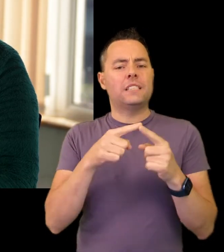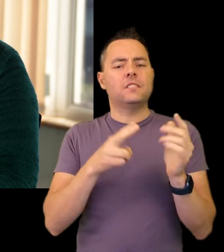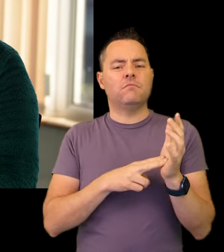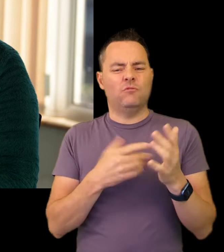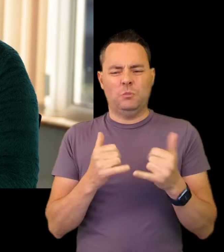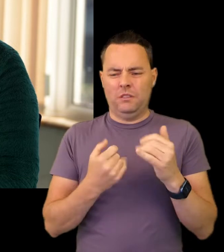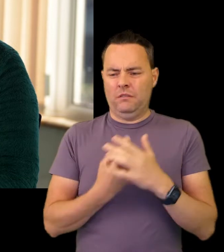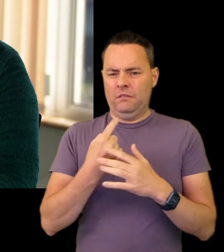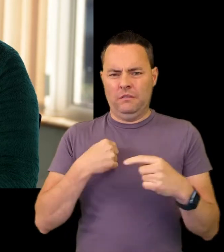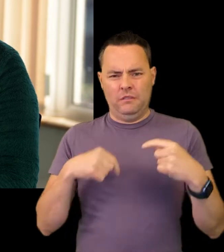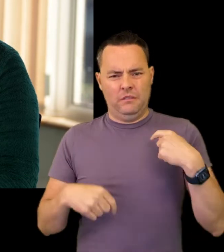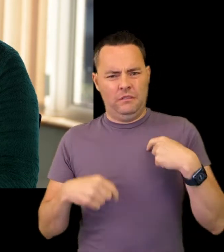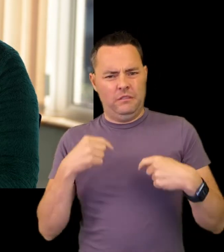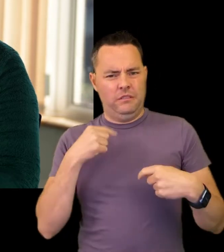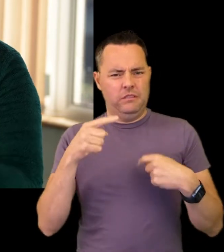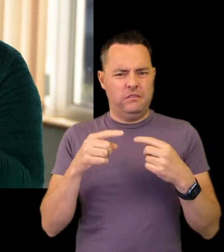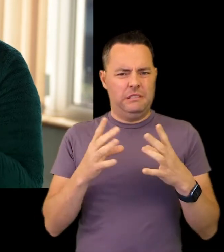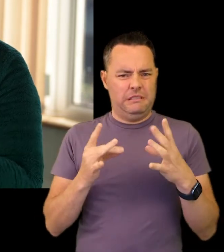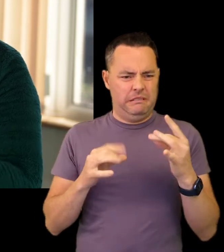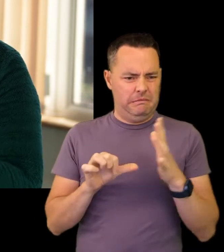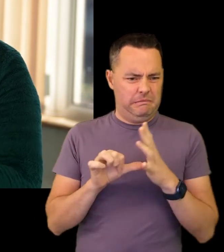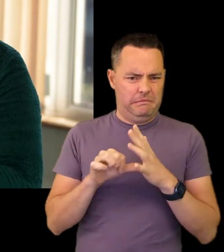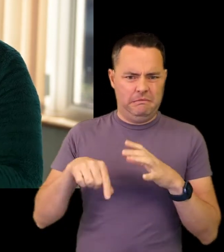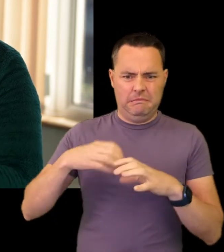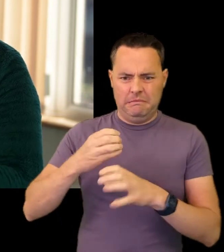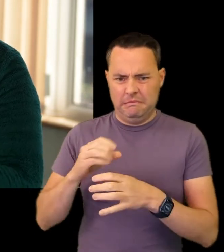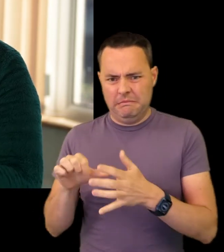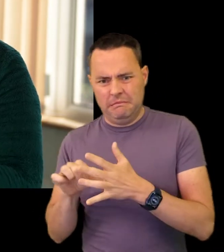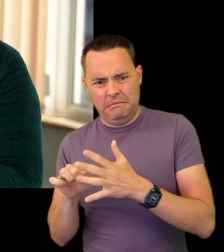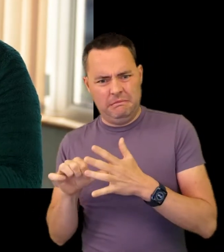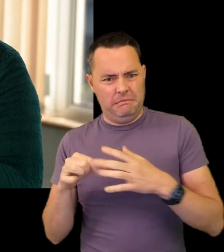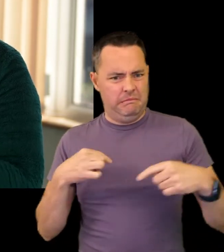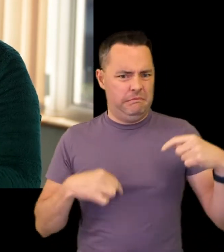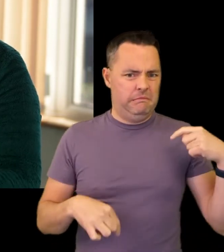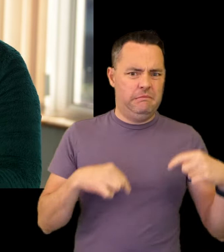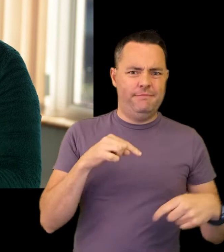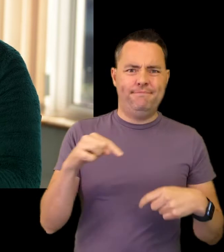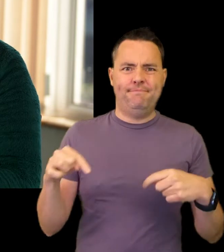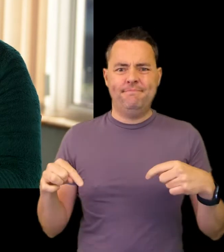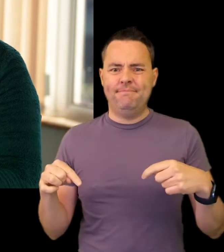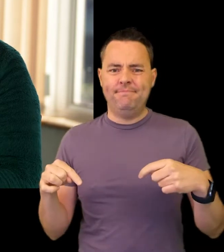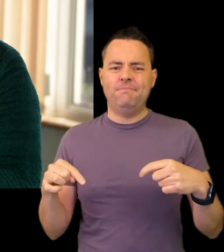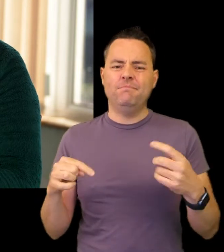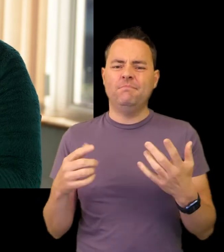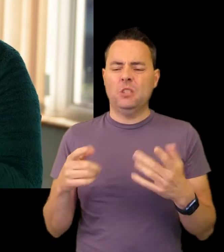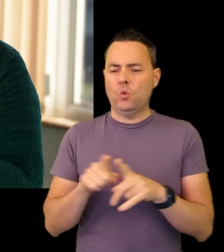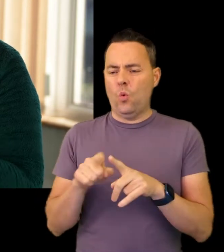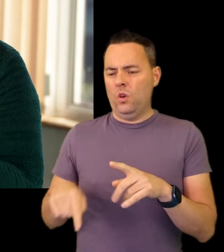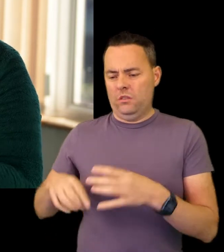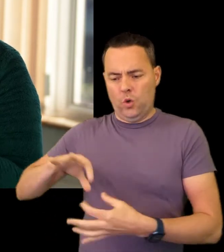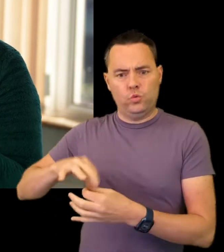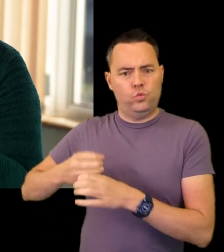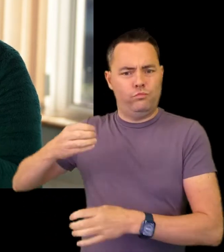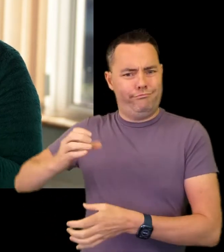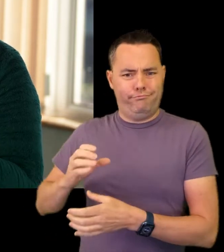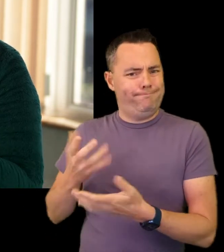So if you think of collagen as the glue that holds your body together, mine doesn't stick properly. So